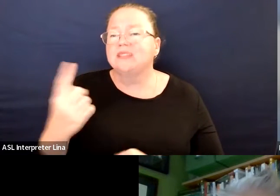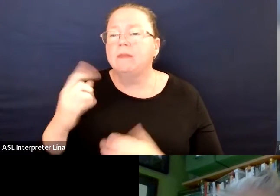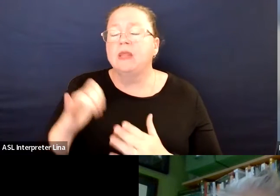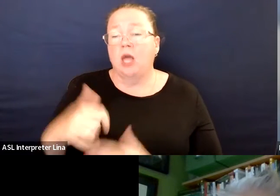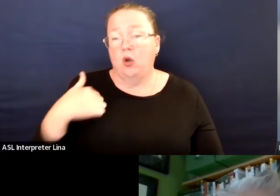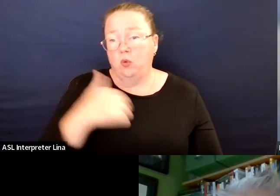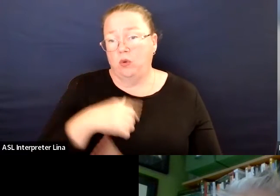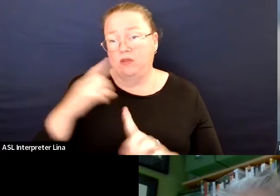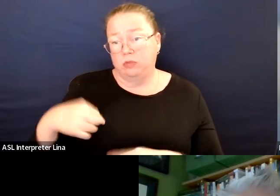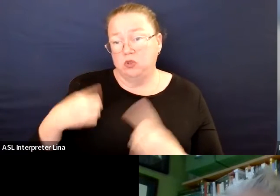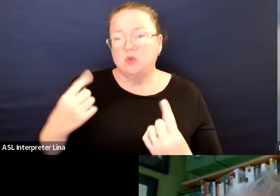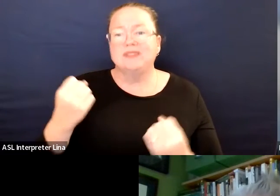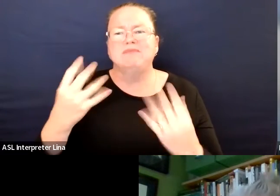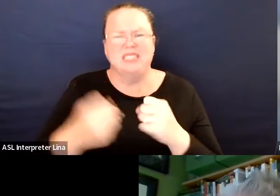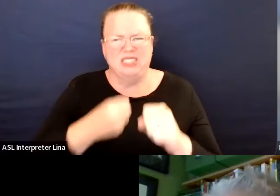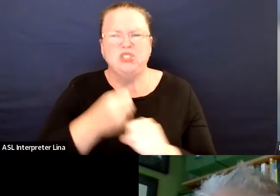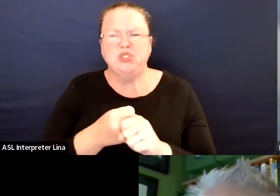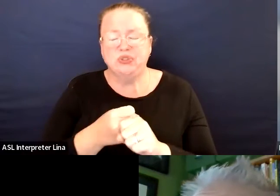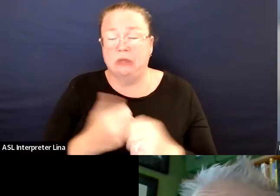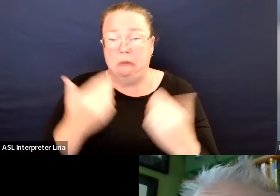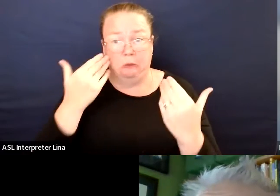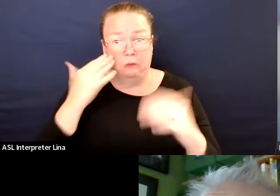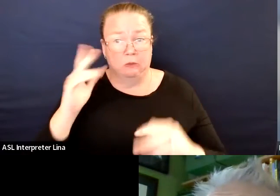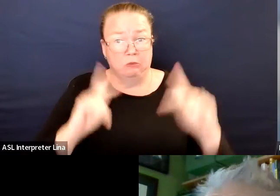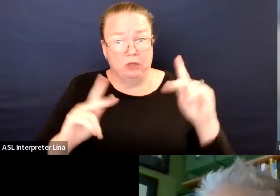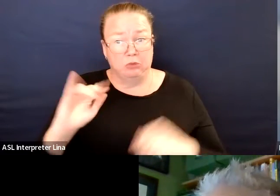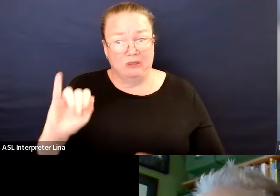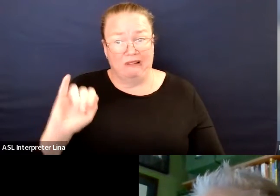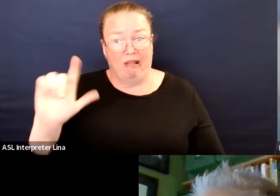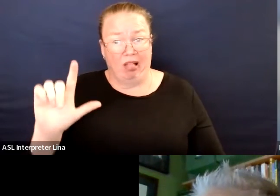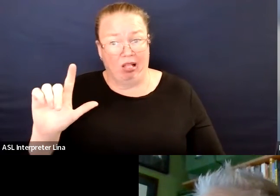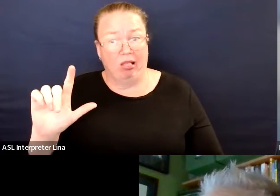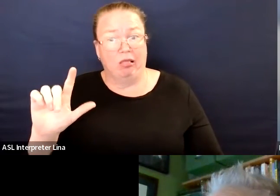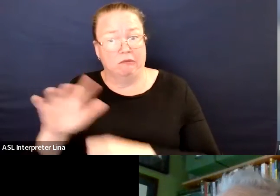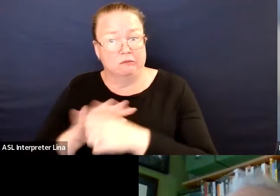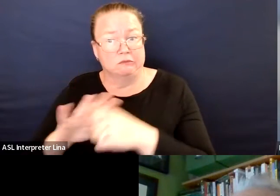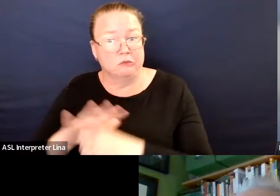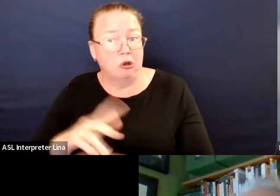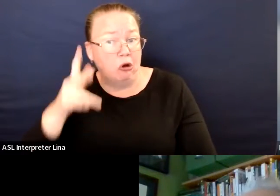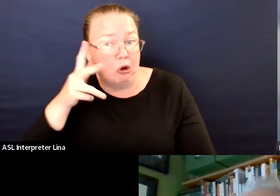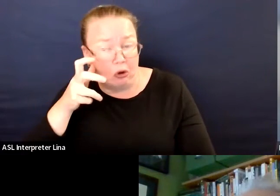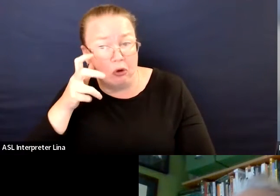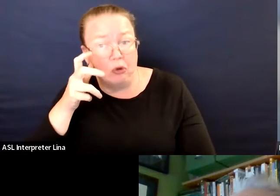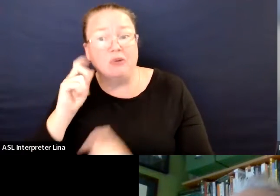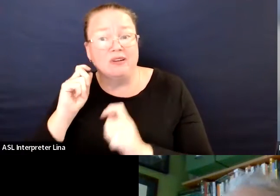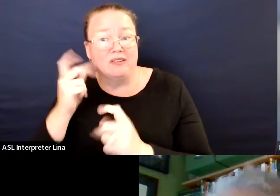have been doing for a number of years, don't know if people in the independent living world have heard about Fishing